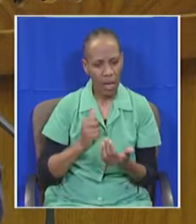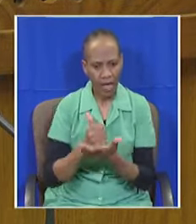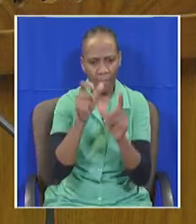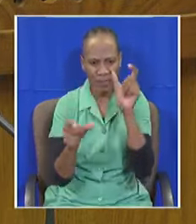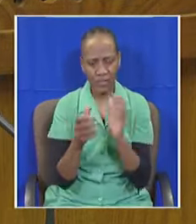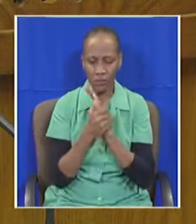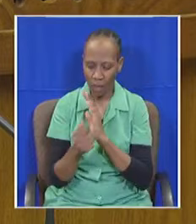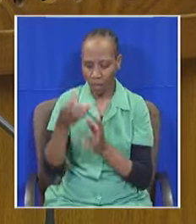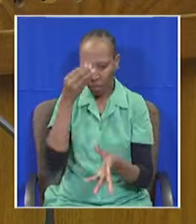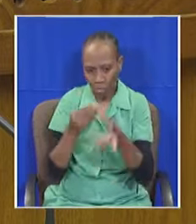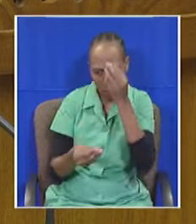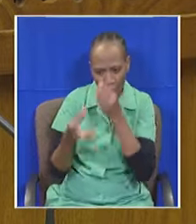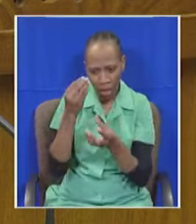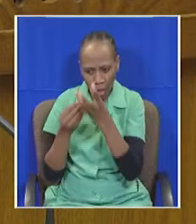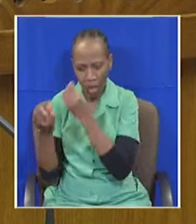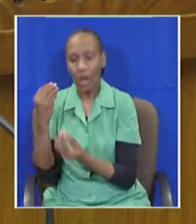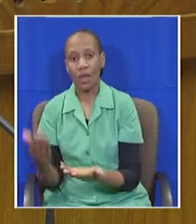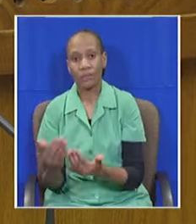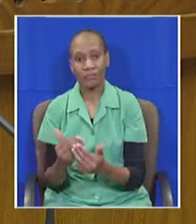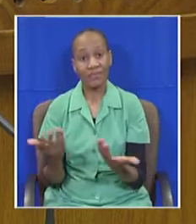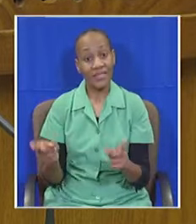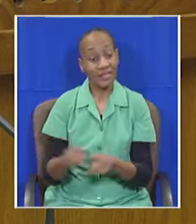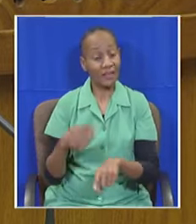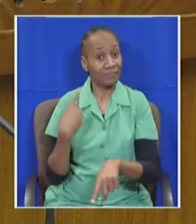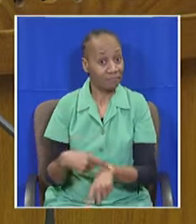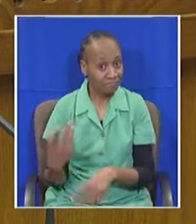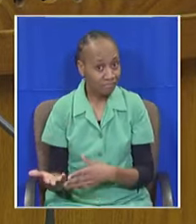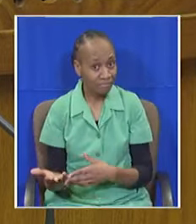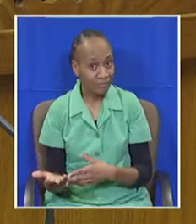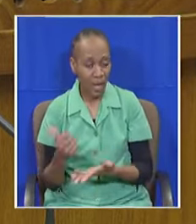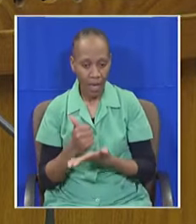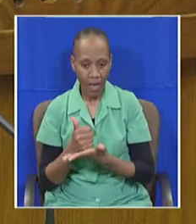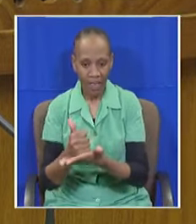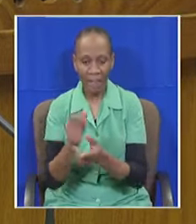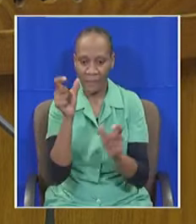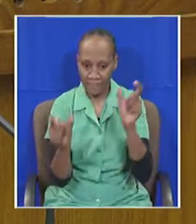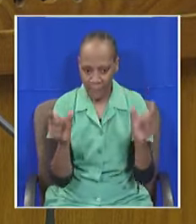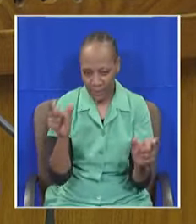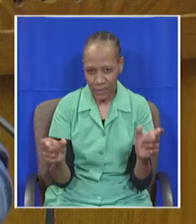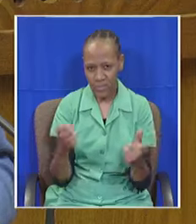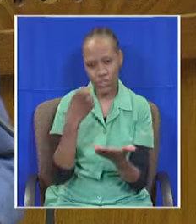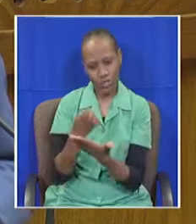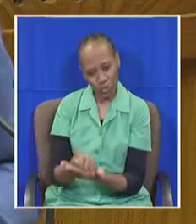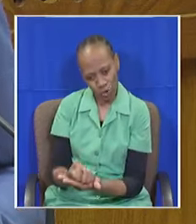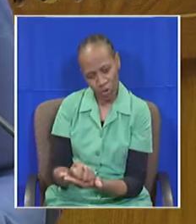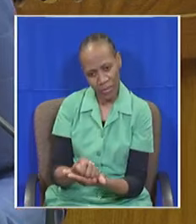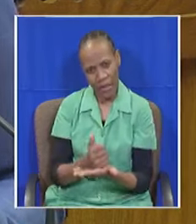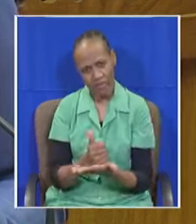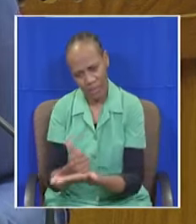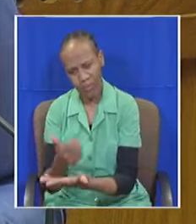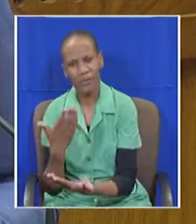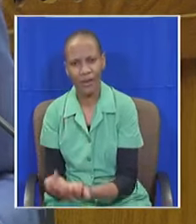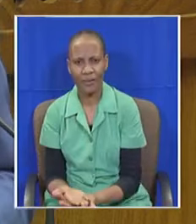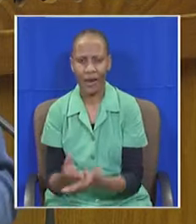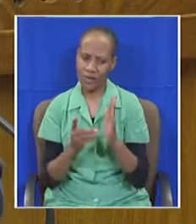to a skill-starved economy, but also indirectly by providing a stimulus to economic growth and